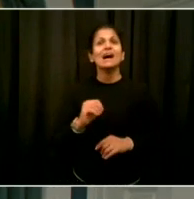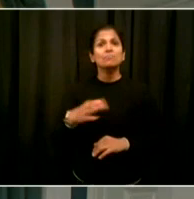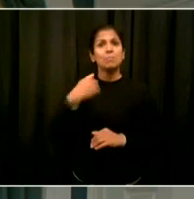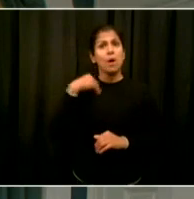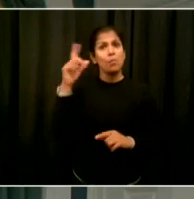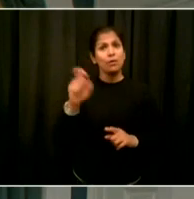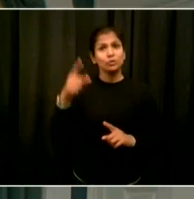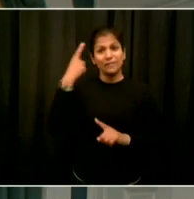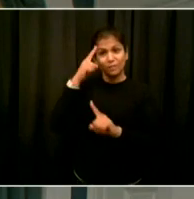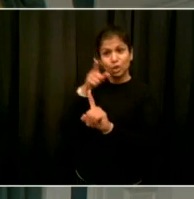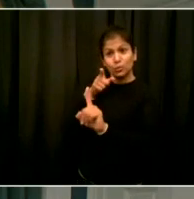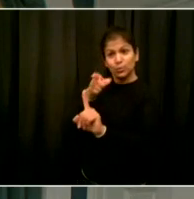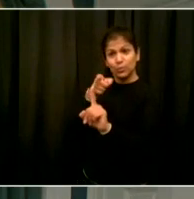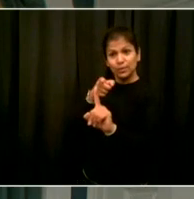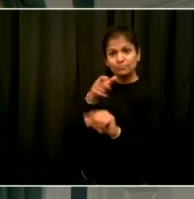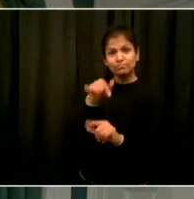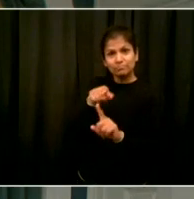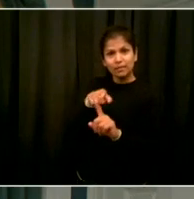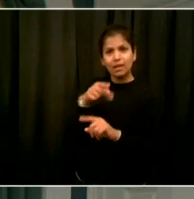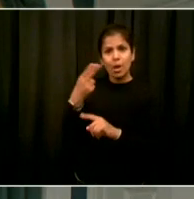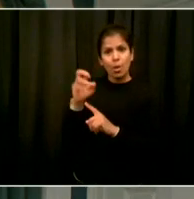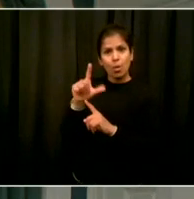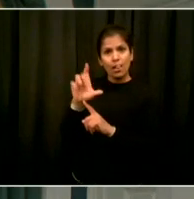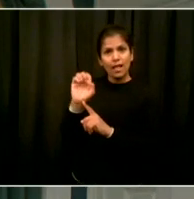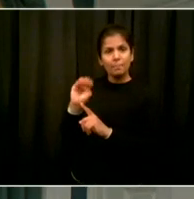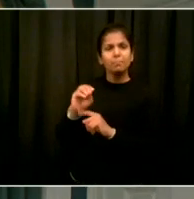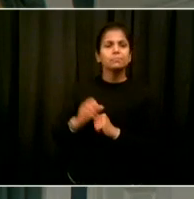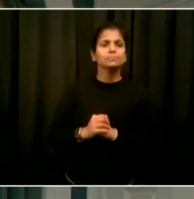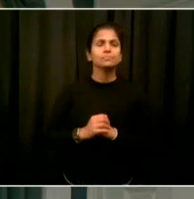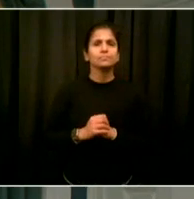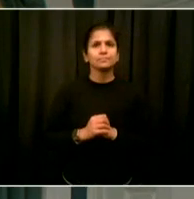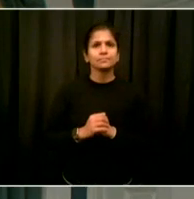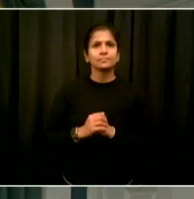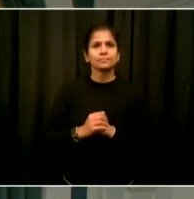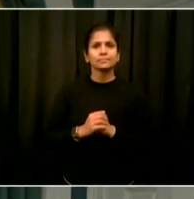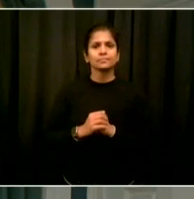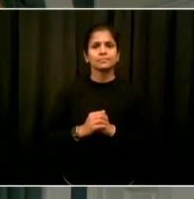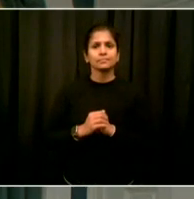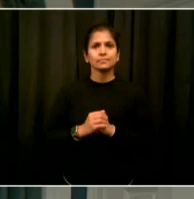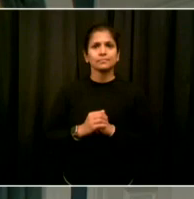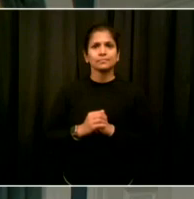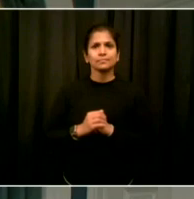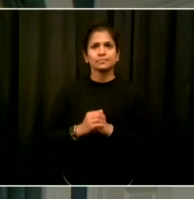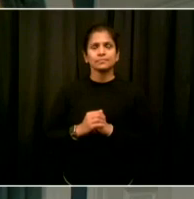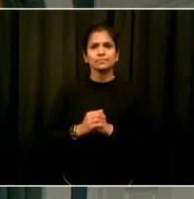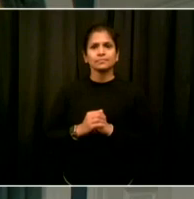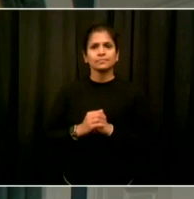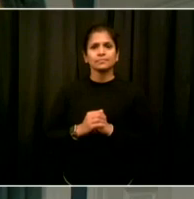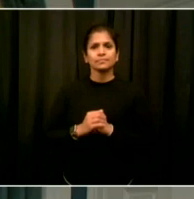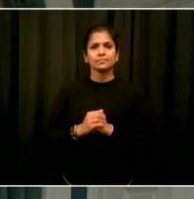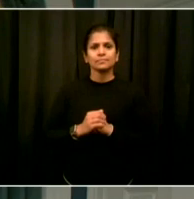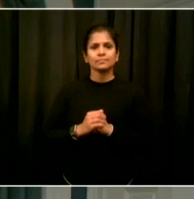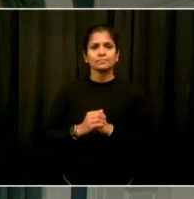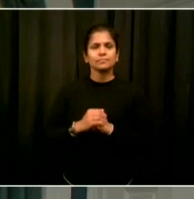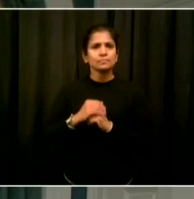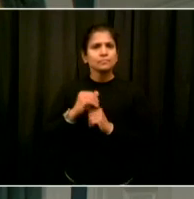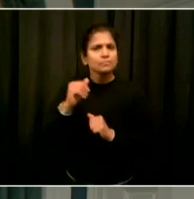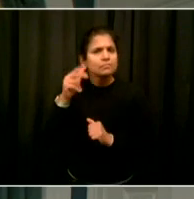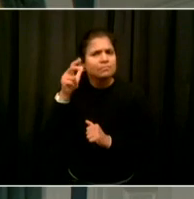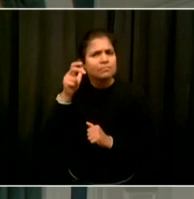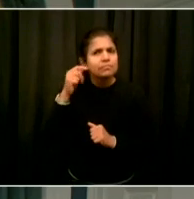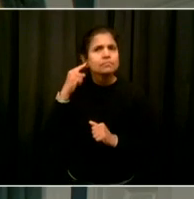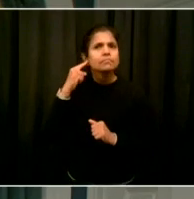plan or something that you want to change and implement moving forward? Yes, so the plan is to